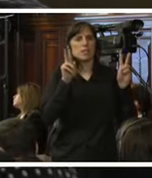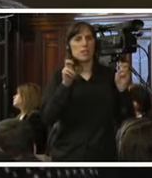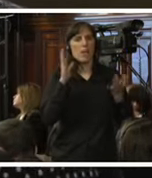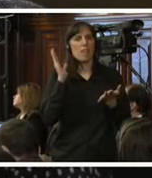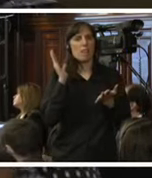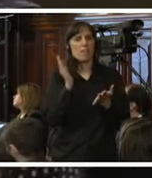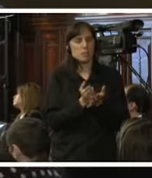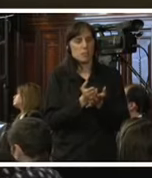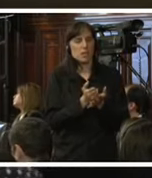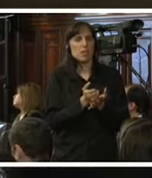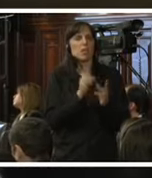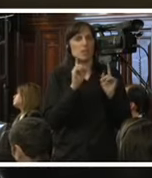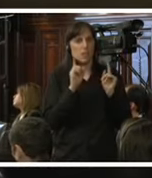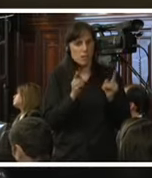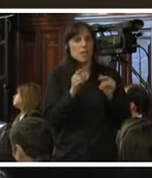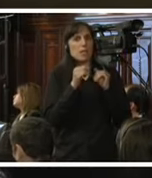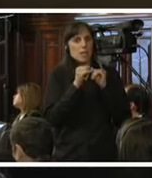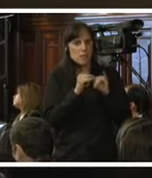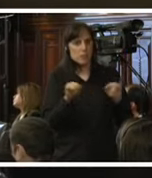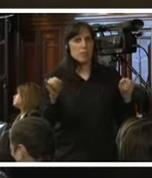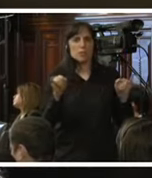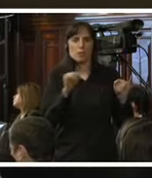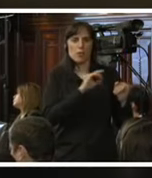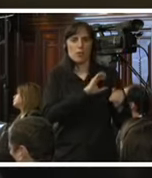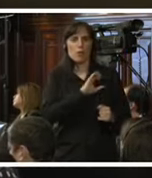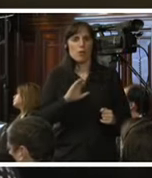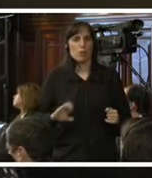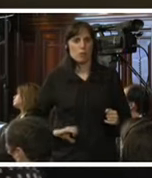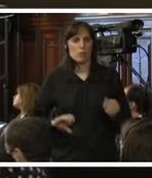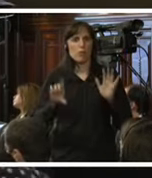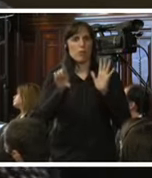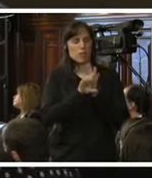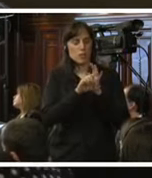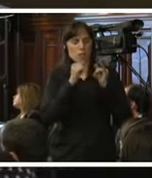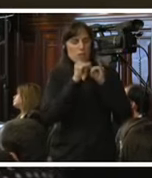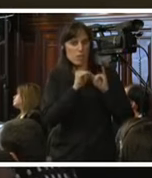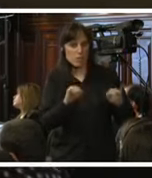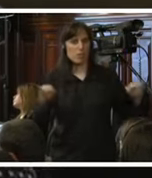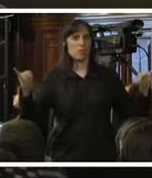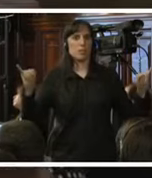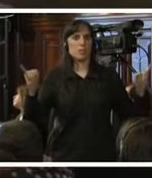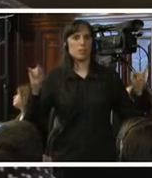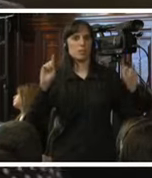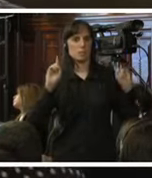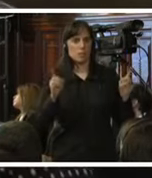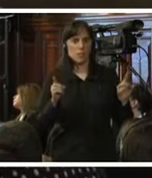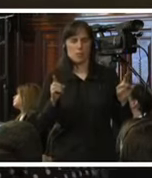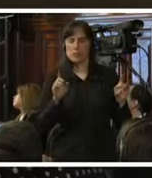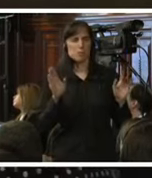of the executive and the legislature. It cannot be a mix